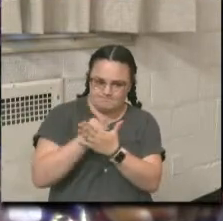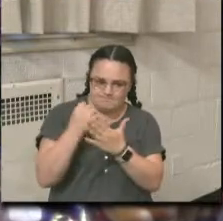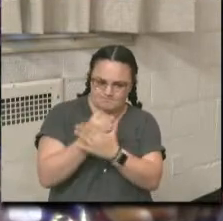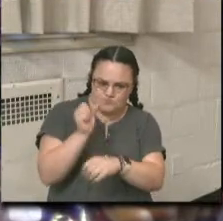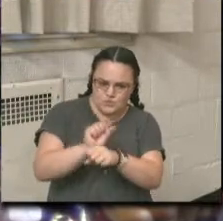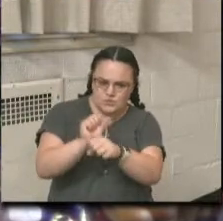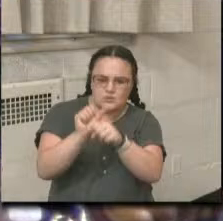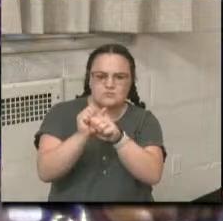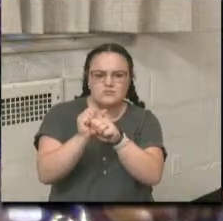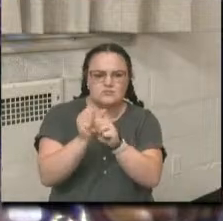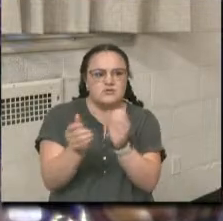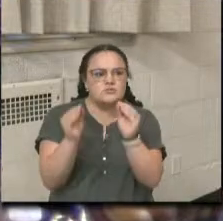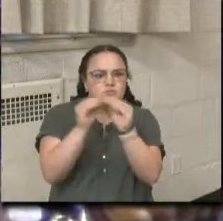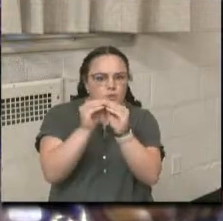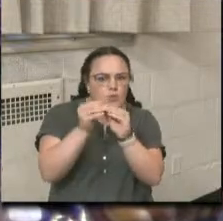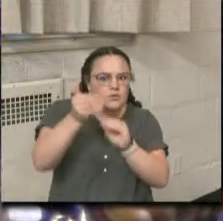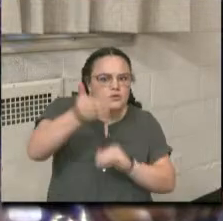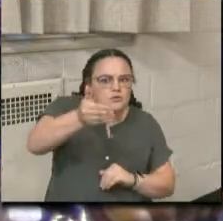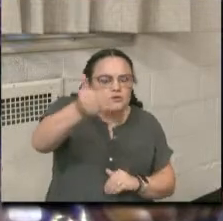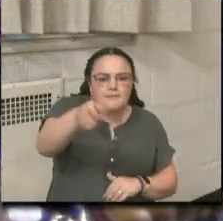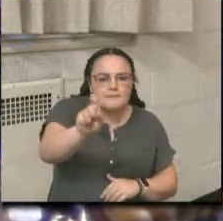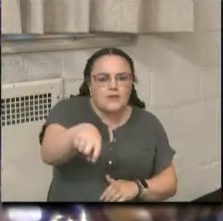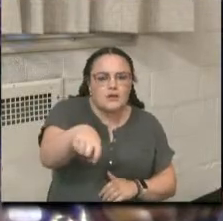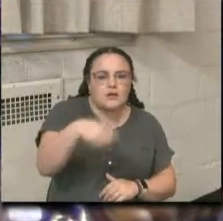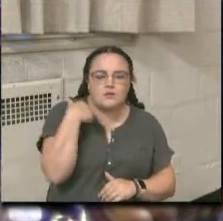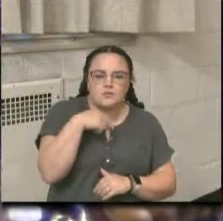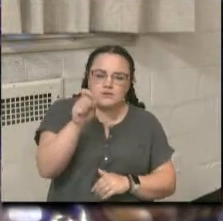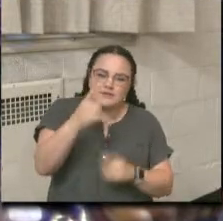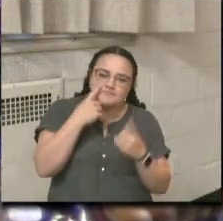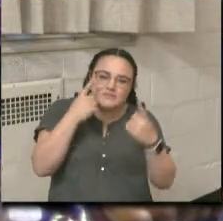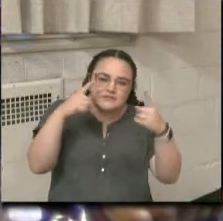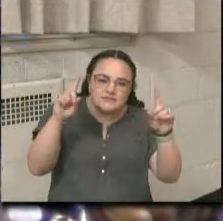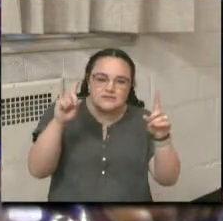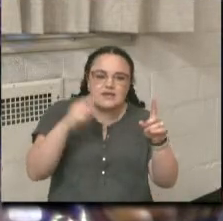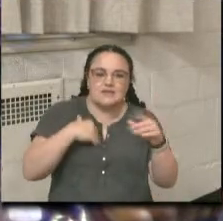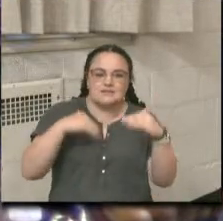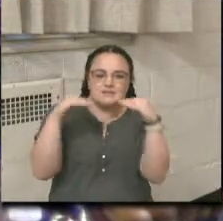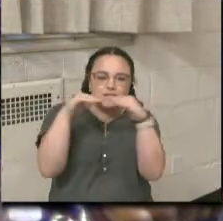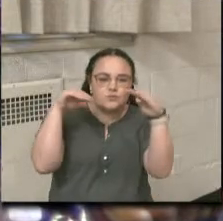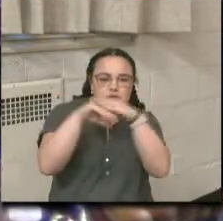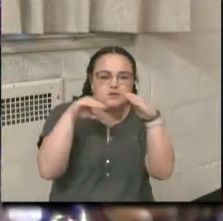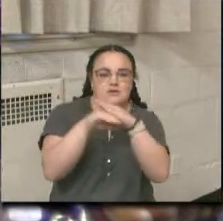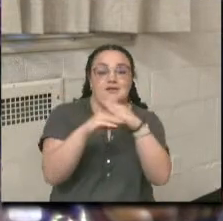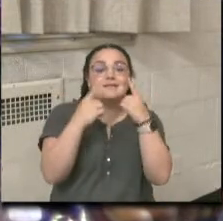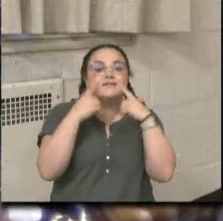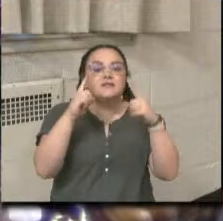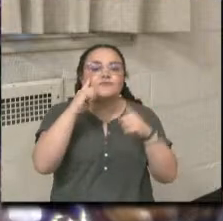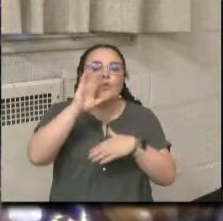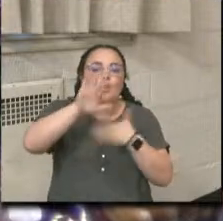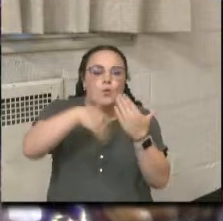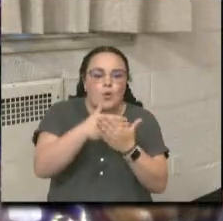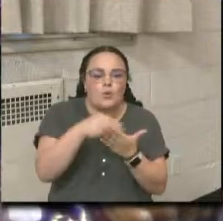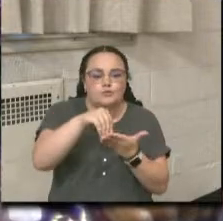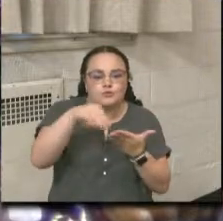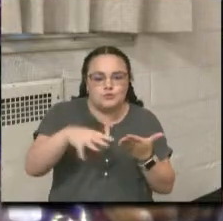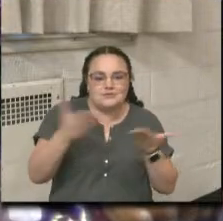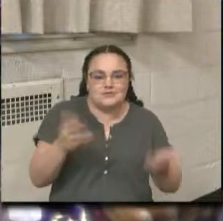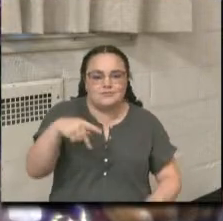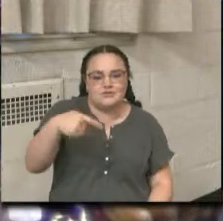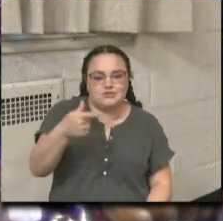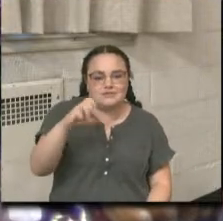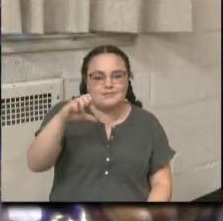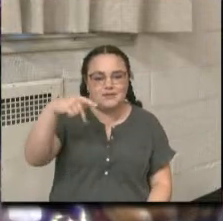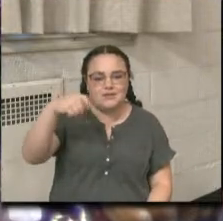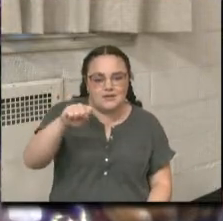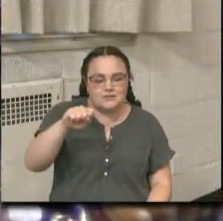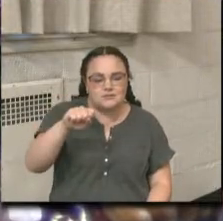of work to be done. Let's continue to strive for excellence, equity, and the success of every scholar in PGCPS. Thank you